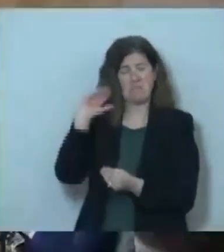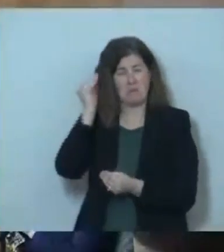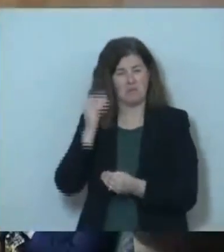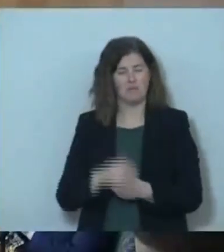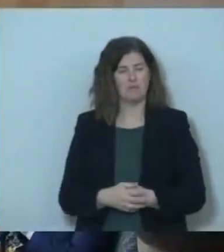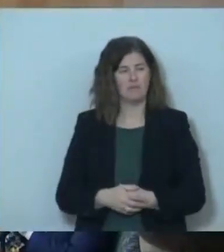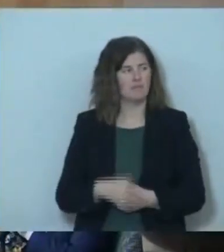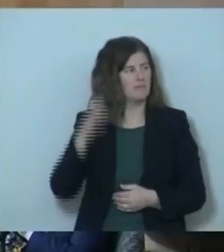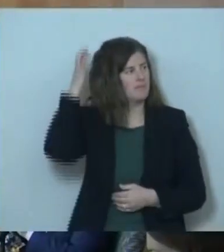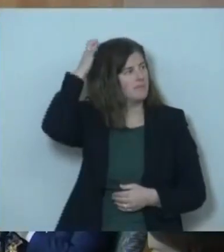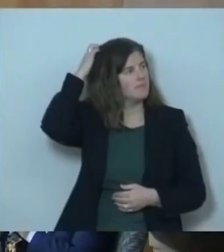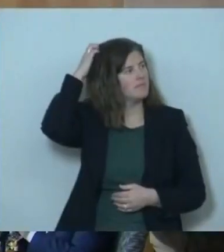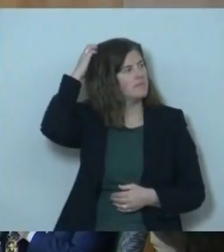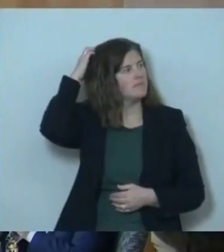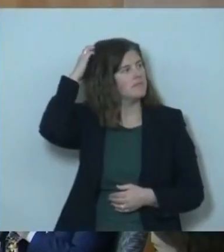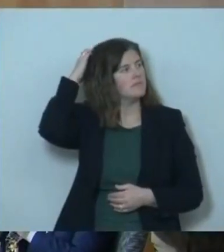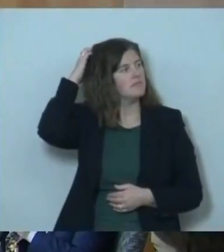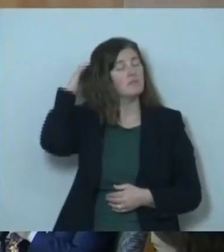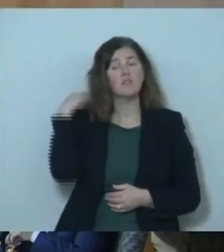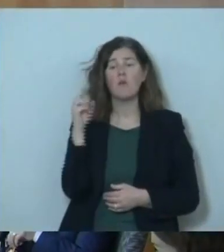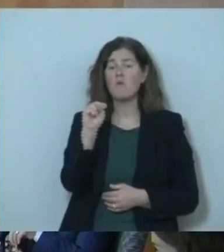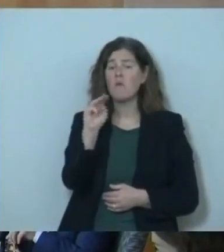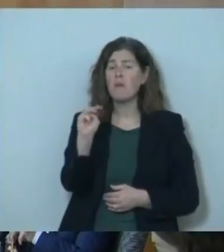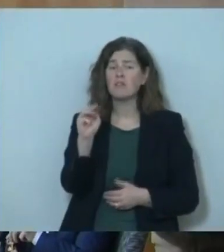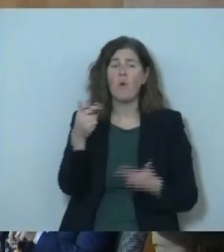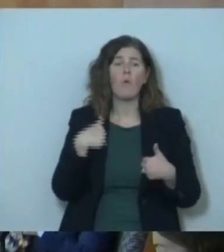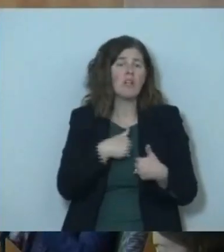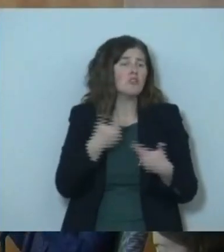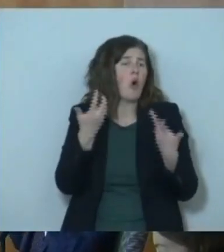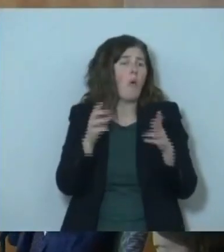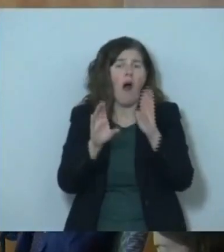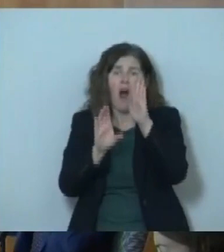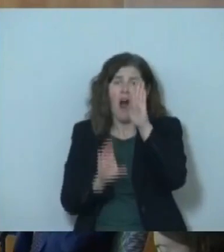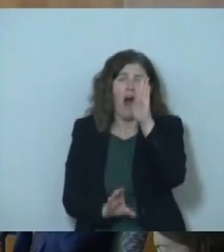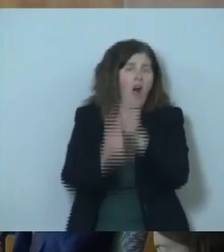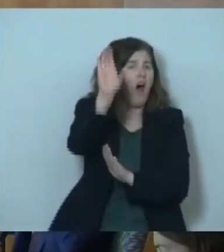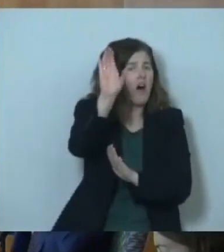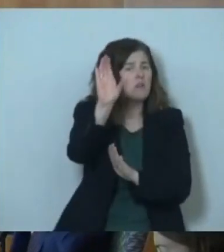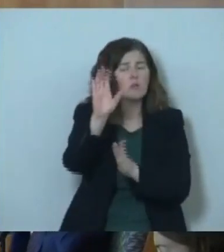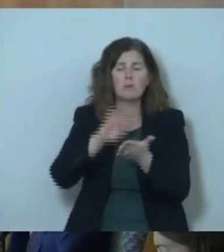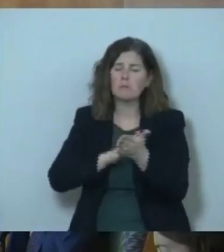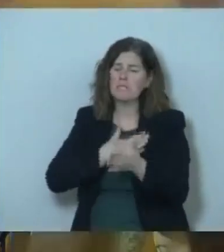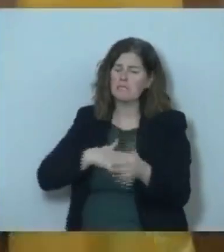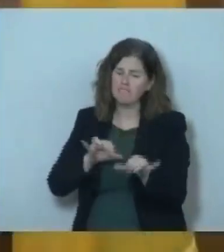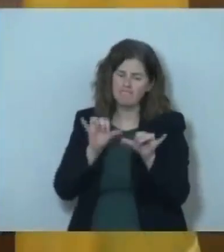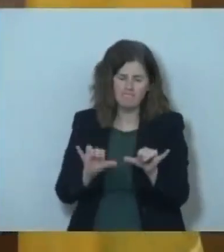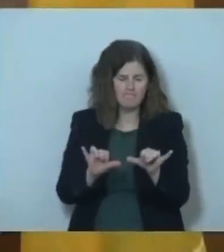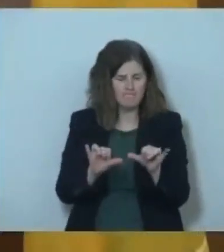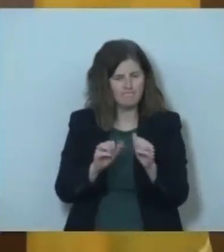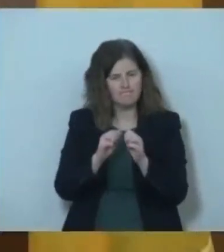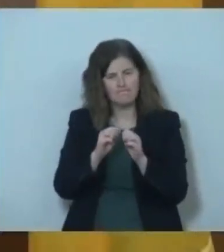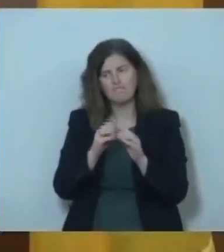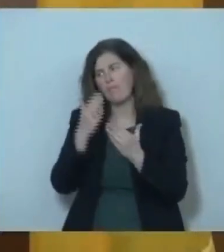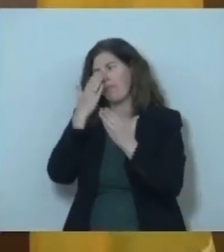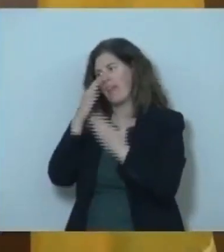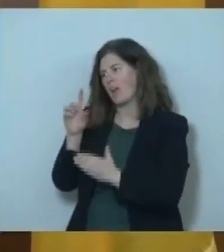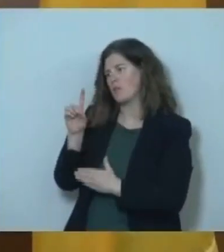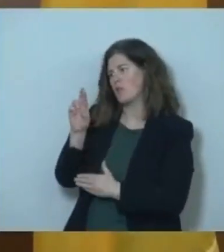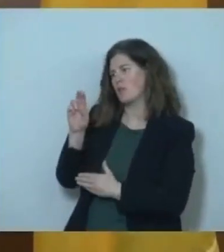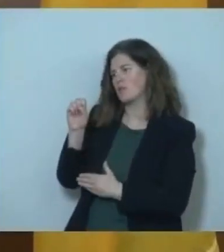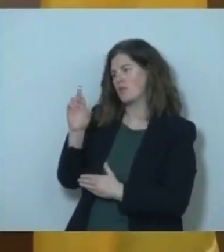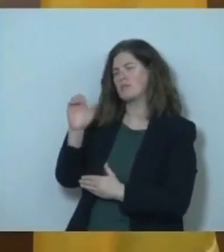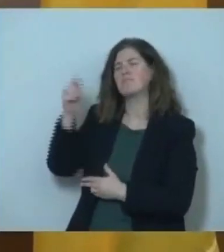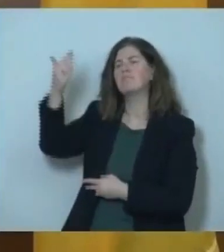That's a great place. New Mexicans, we don't want peaks. So stay the course. Stay the course. Thank you, Dr. Grace. Next question,